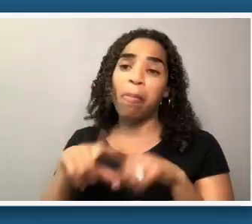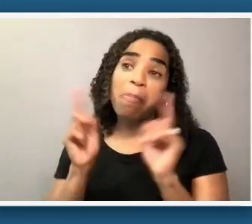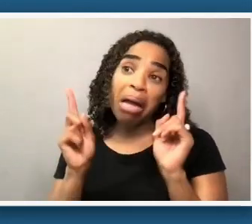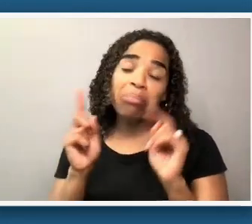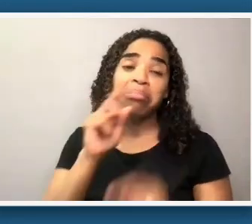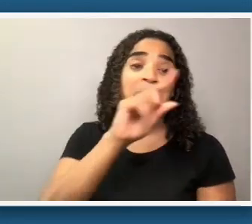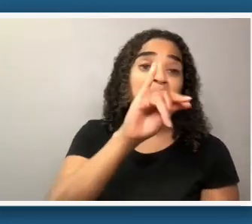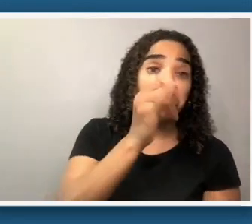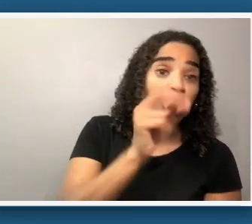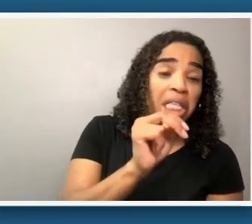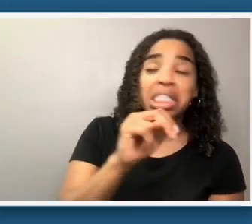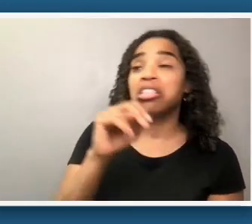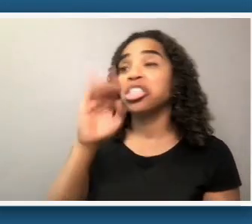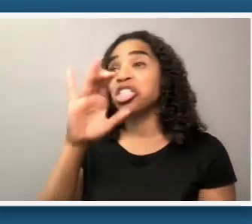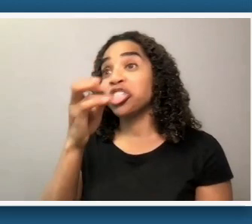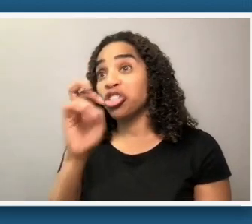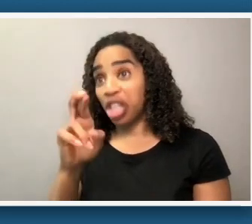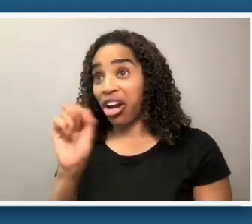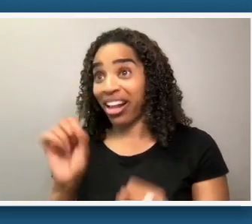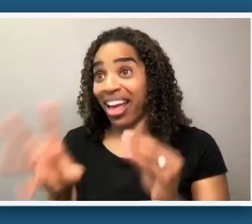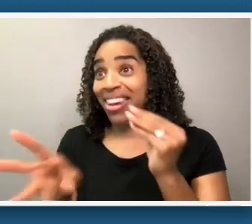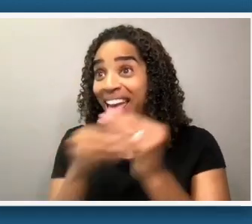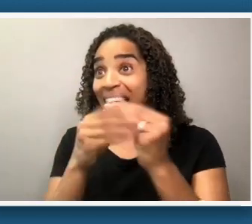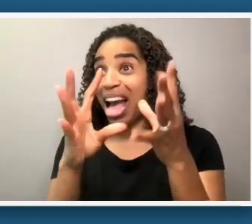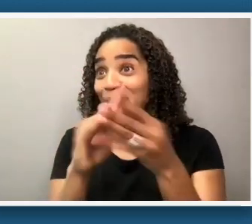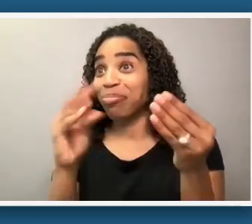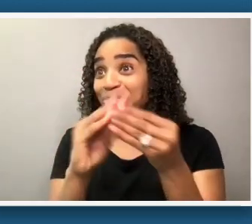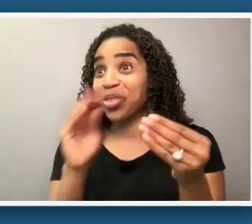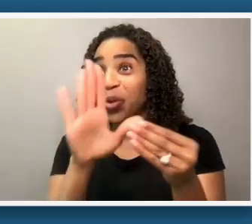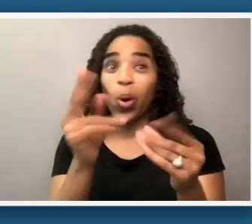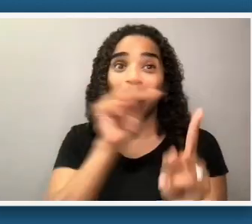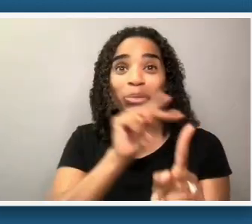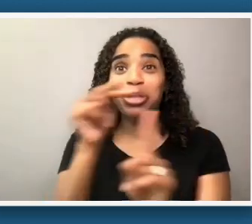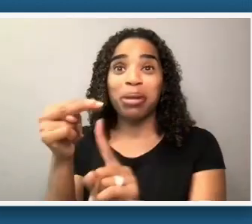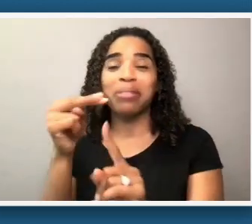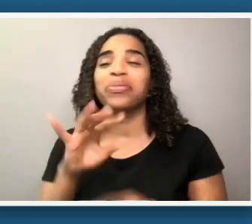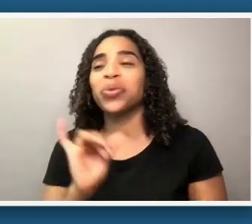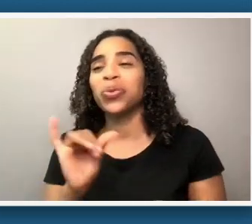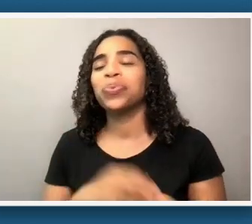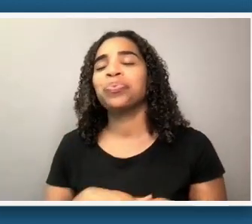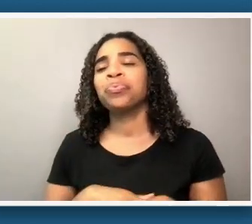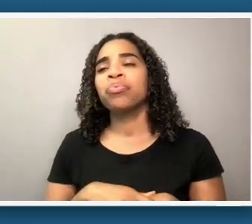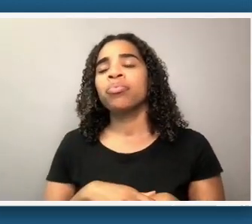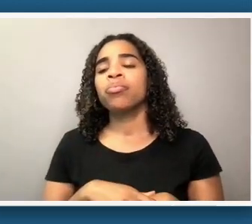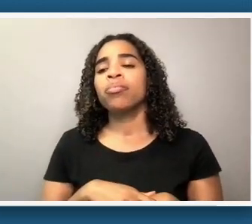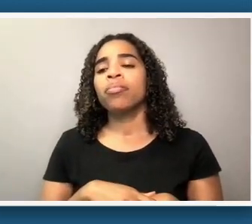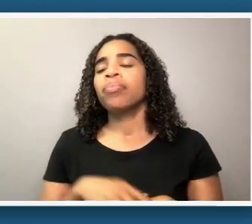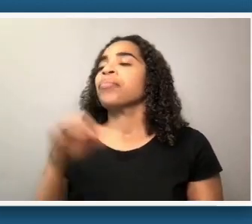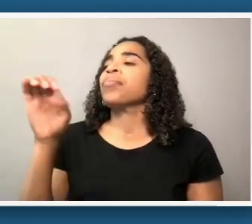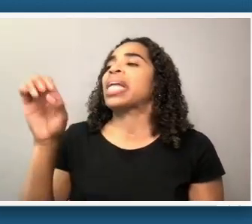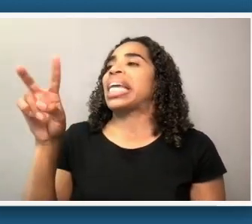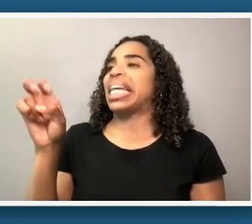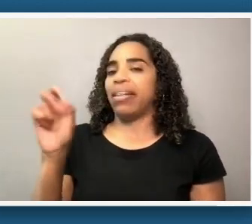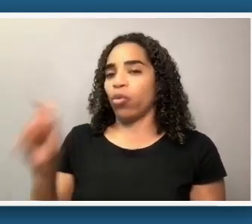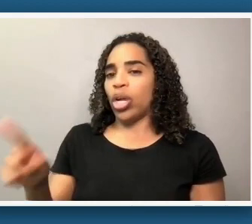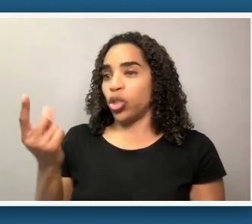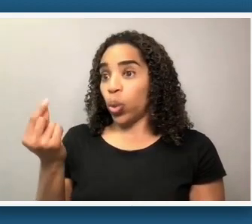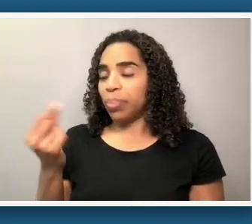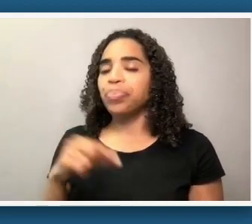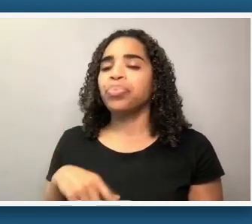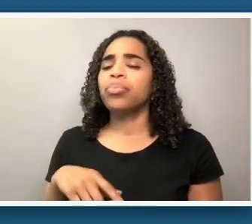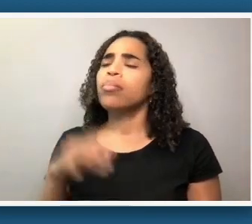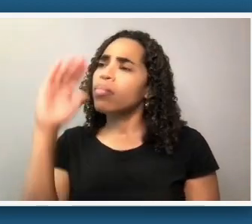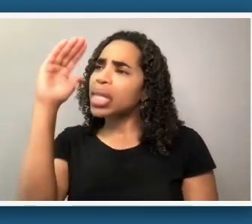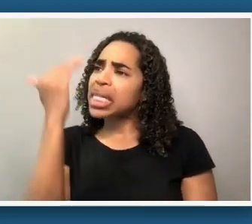and Sher will also have some perspectives on this that I think would be really helpful. So Eve, the question is, it sounds like you're